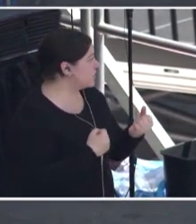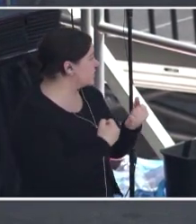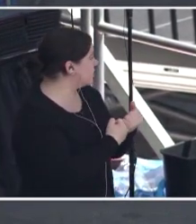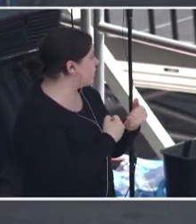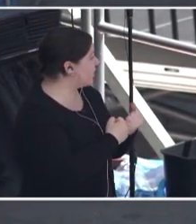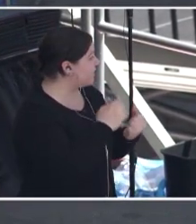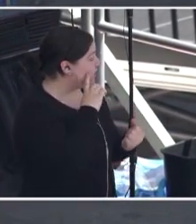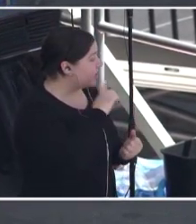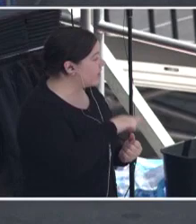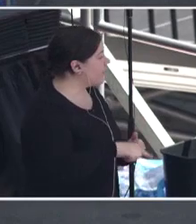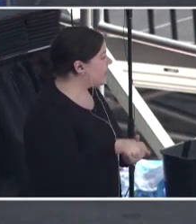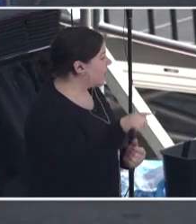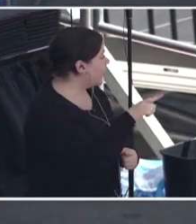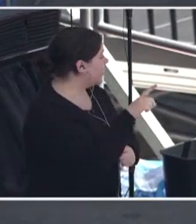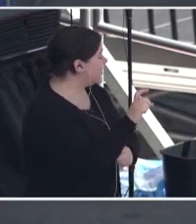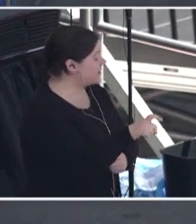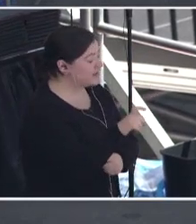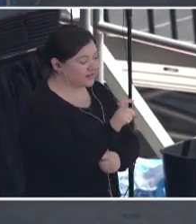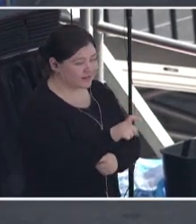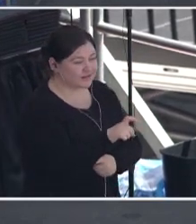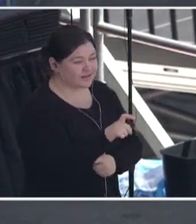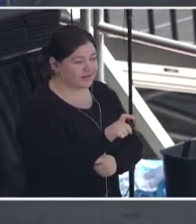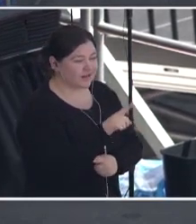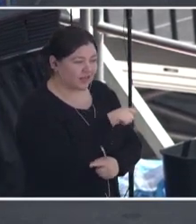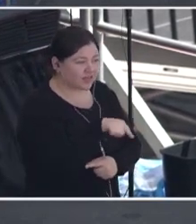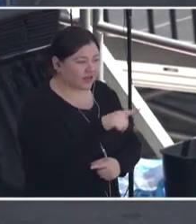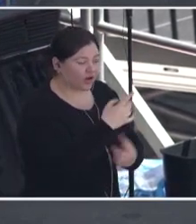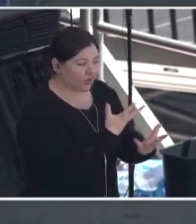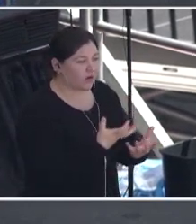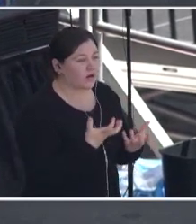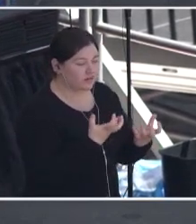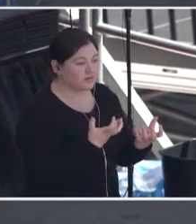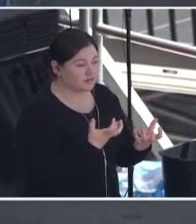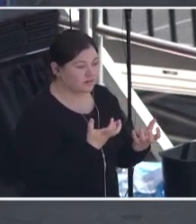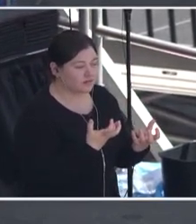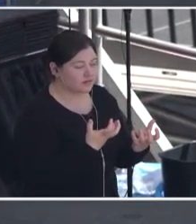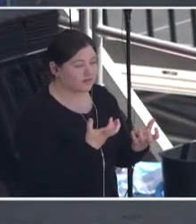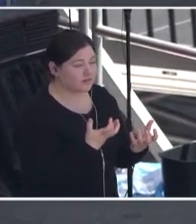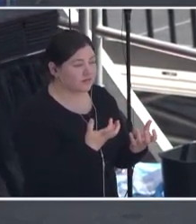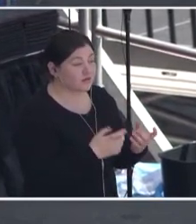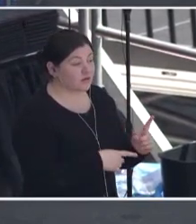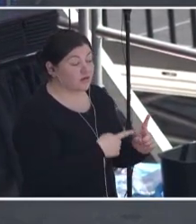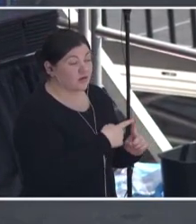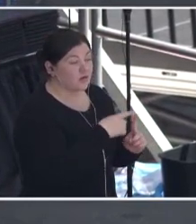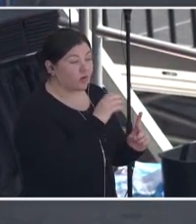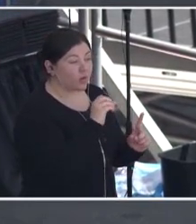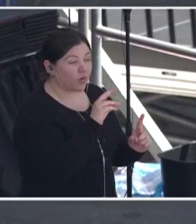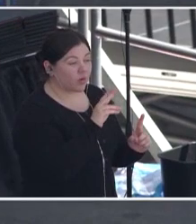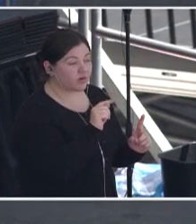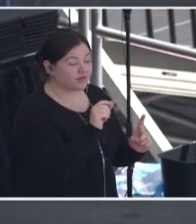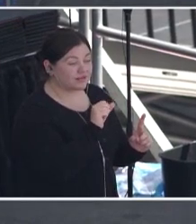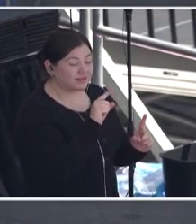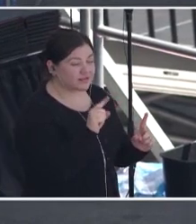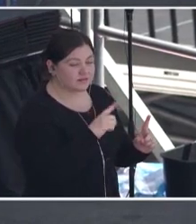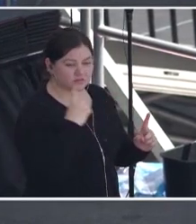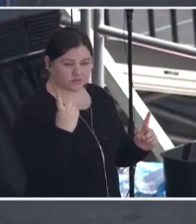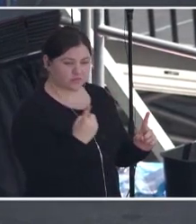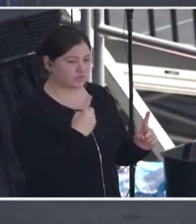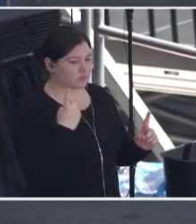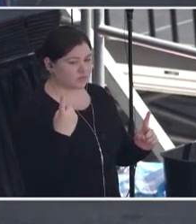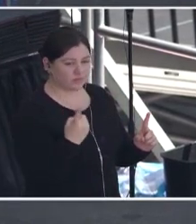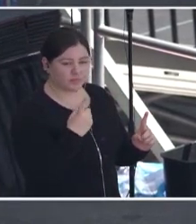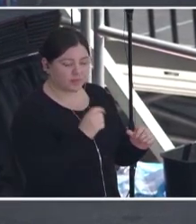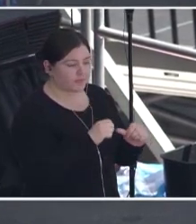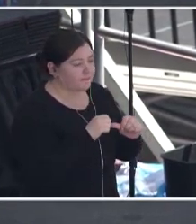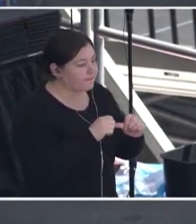and supporting their interests. She has always remained active